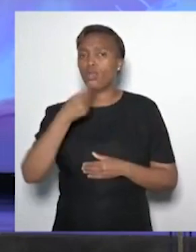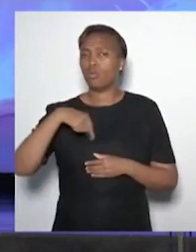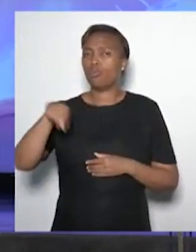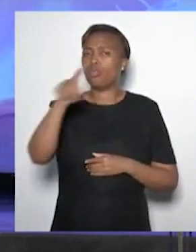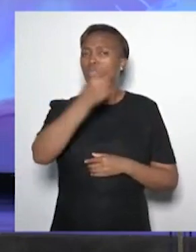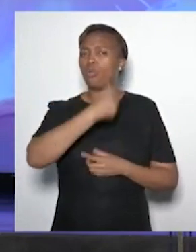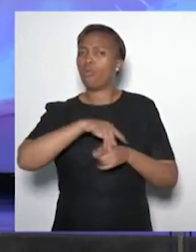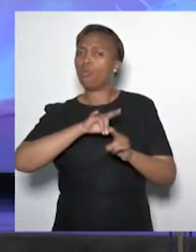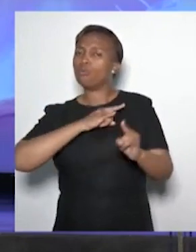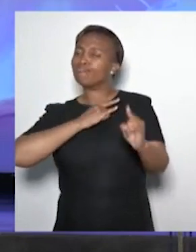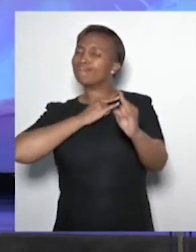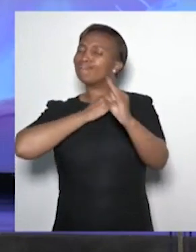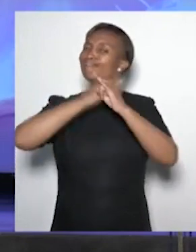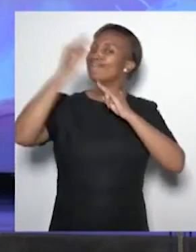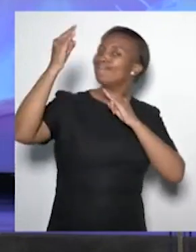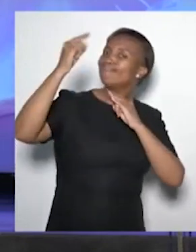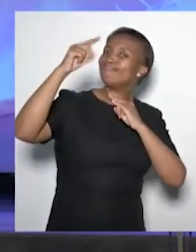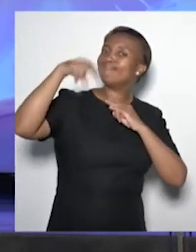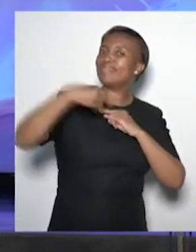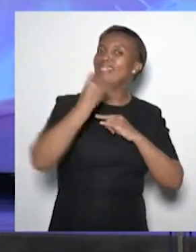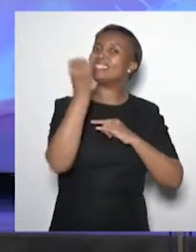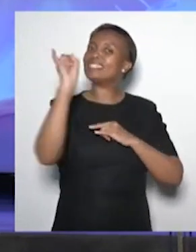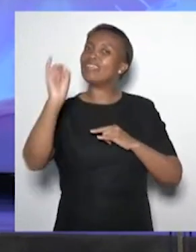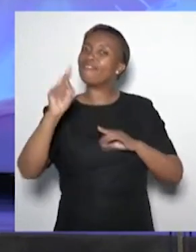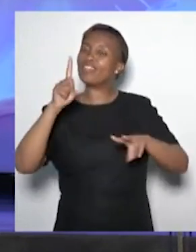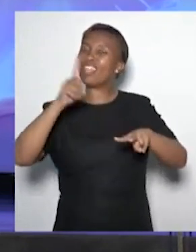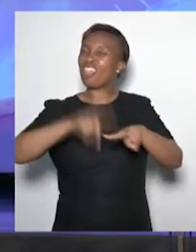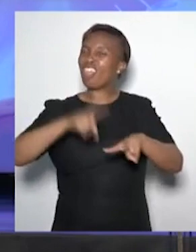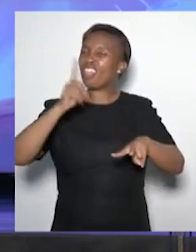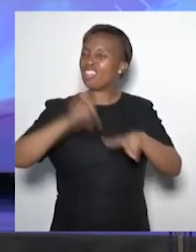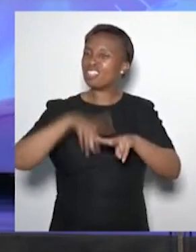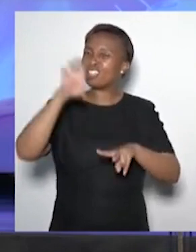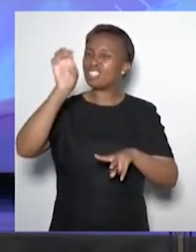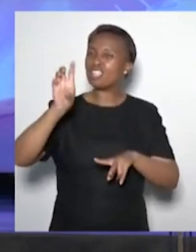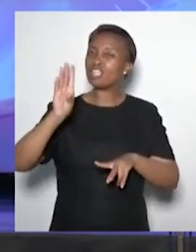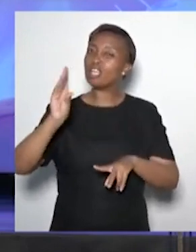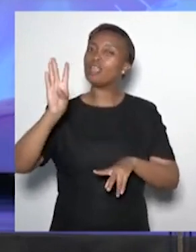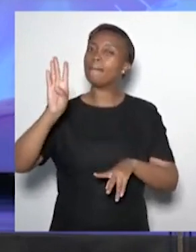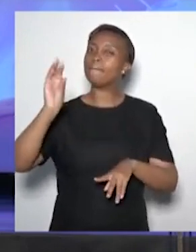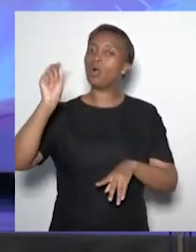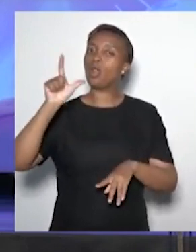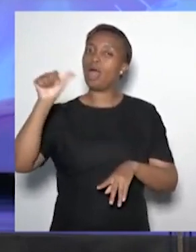defeat HIV, AIDS, Ebola,